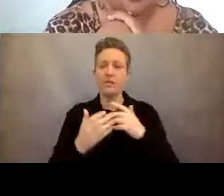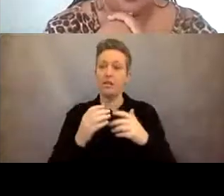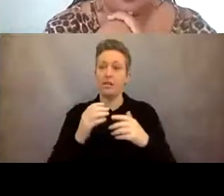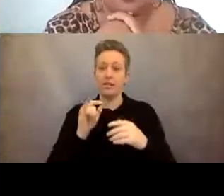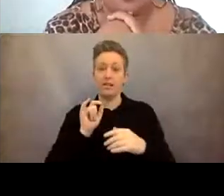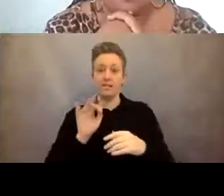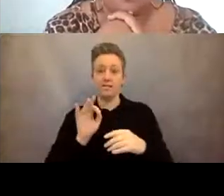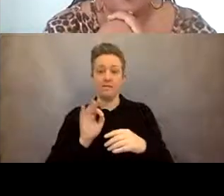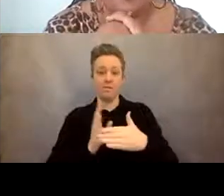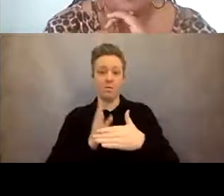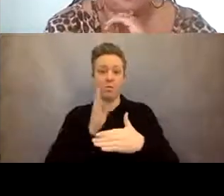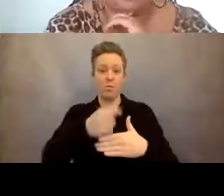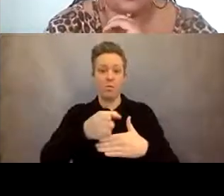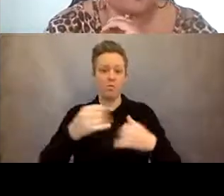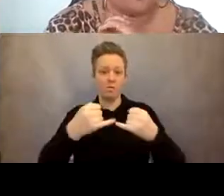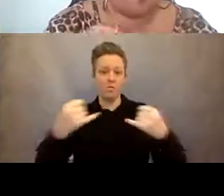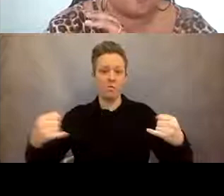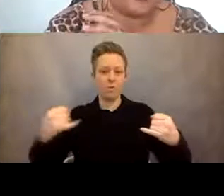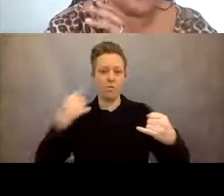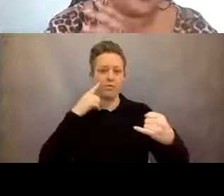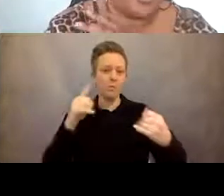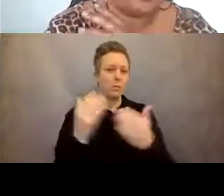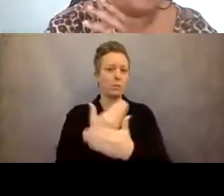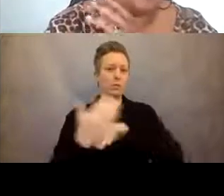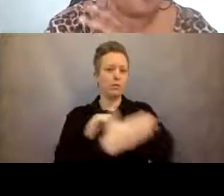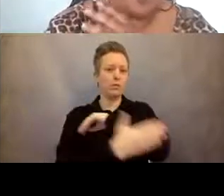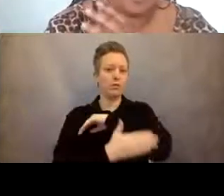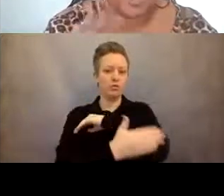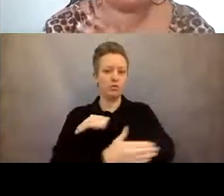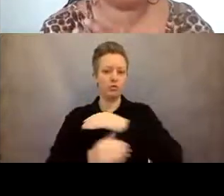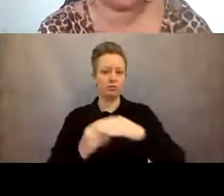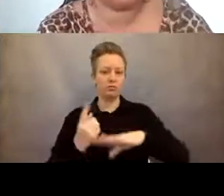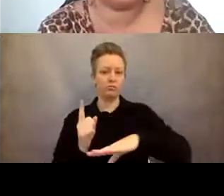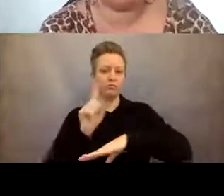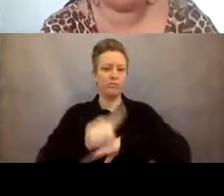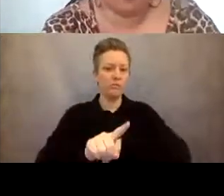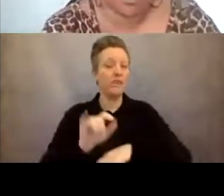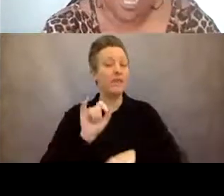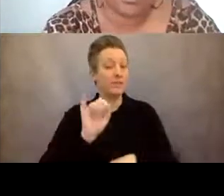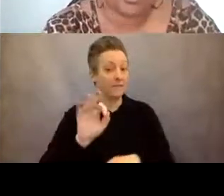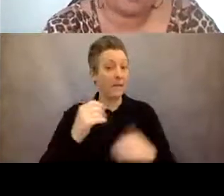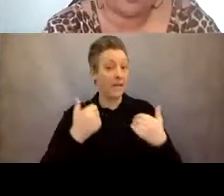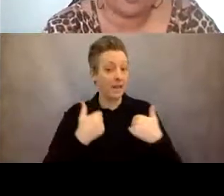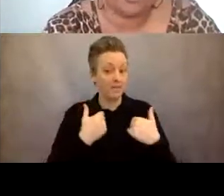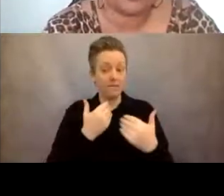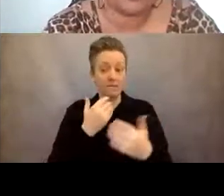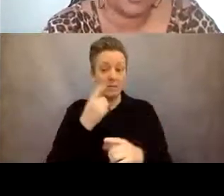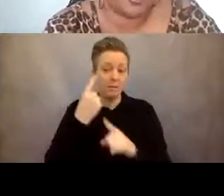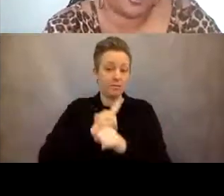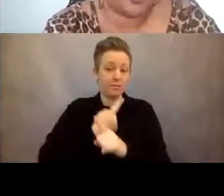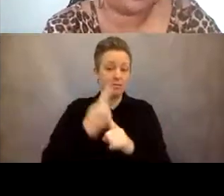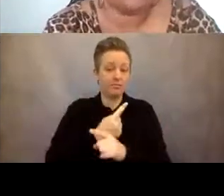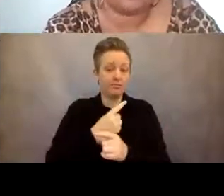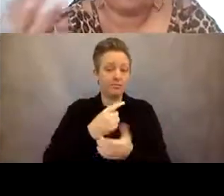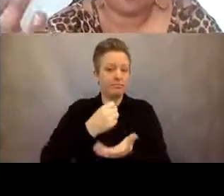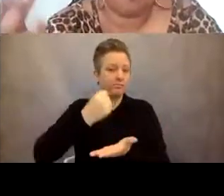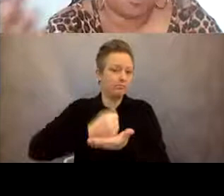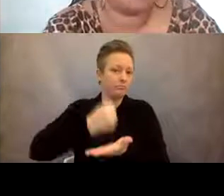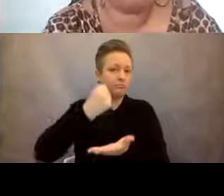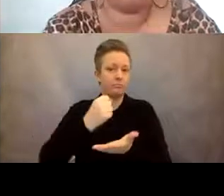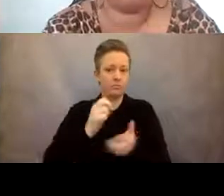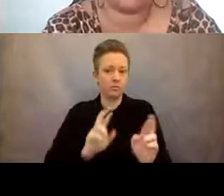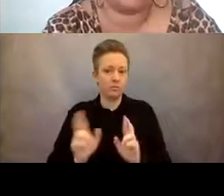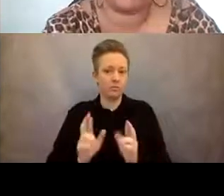traumatic. So there are a whole bunch, again, of different types of traumas that folks can experience and live